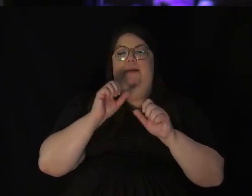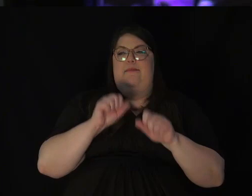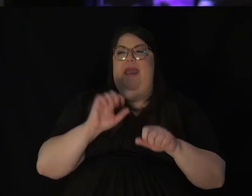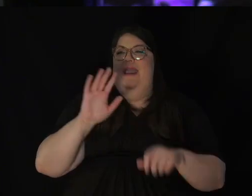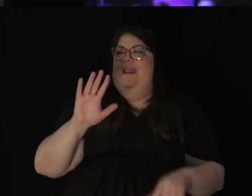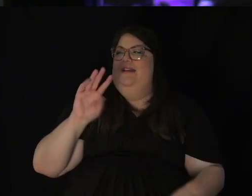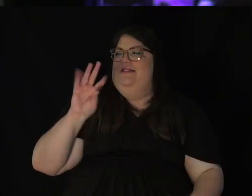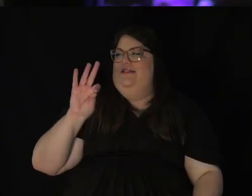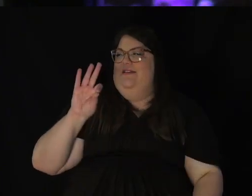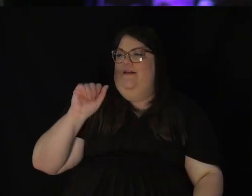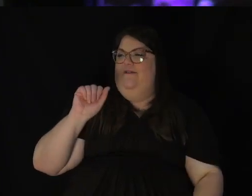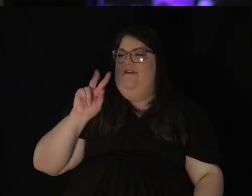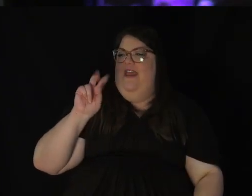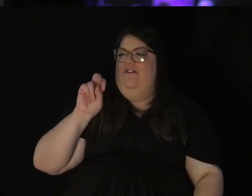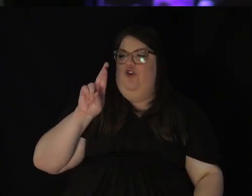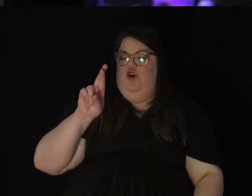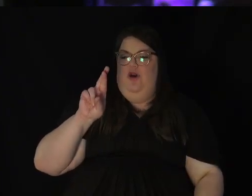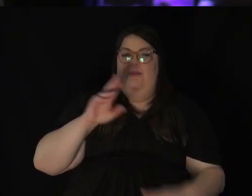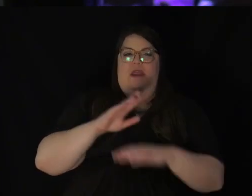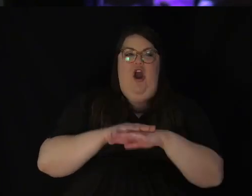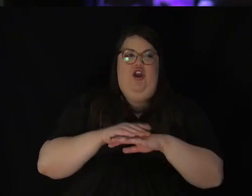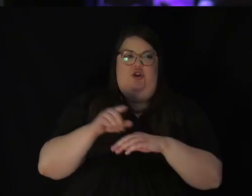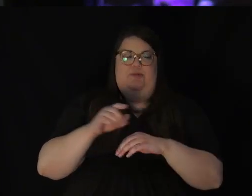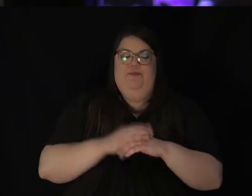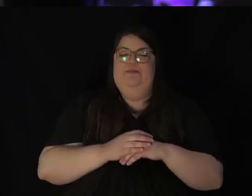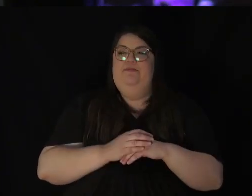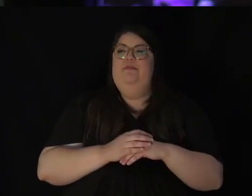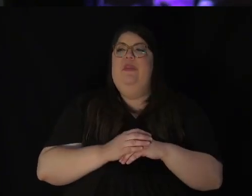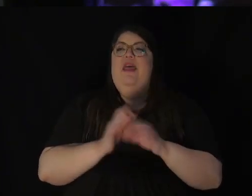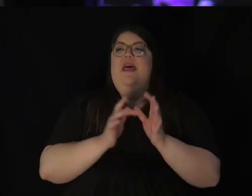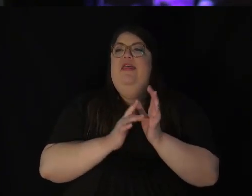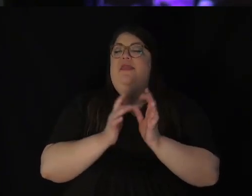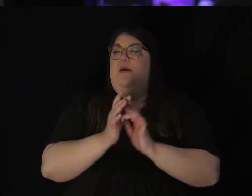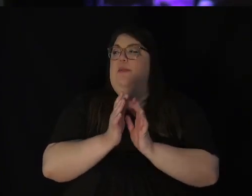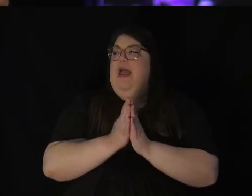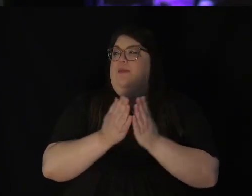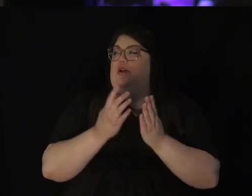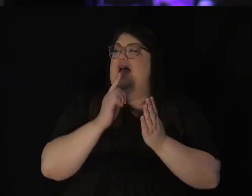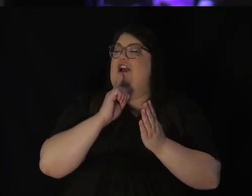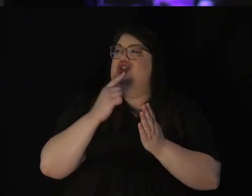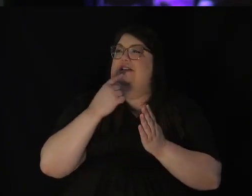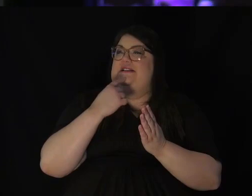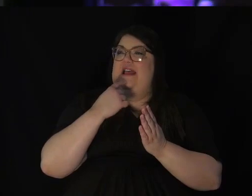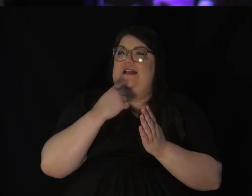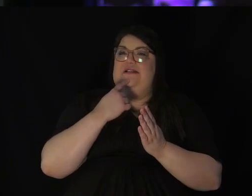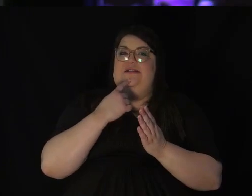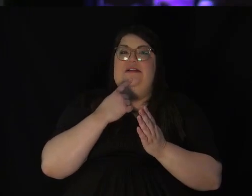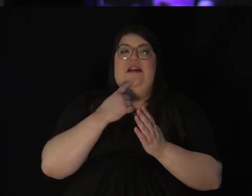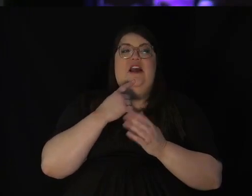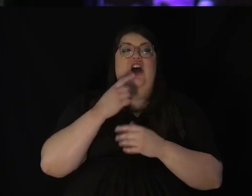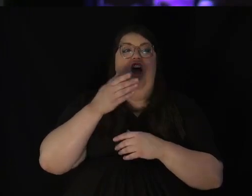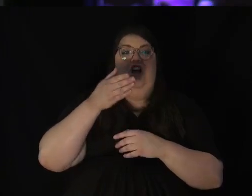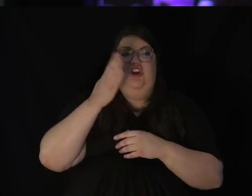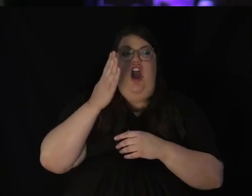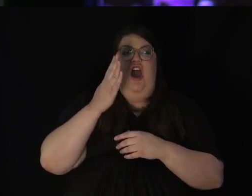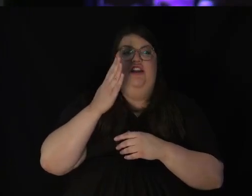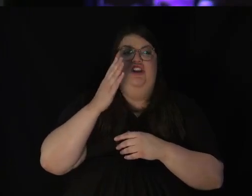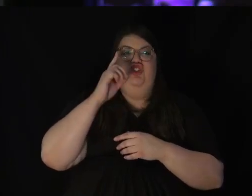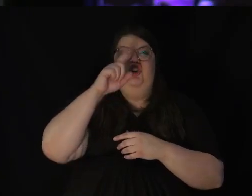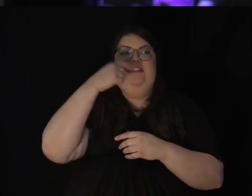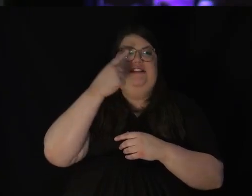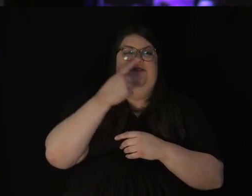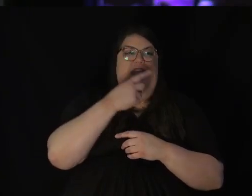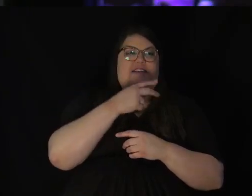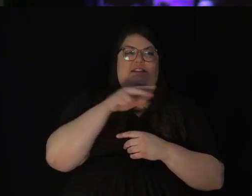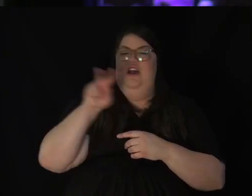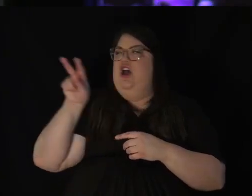you. The Bible actually records instances where God turns his face away as a consequence